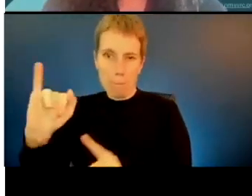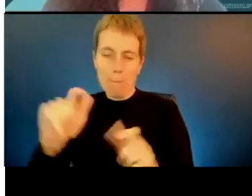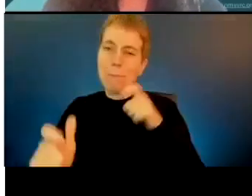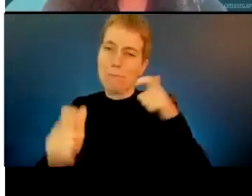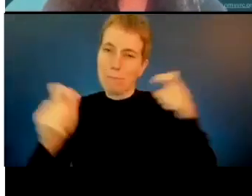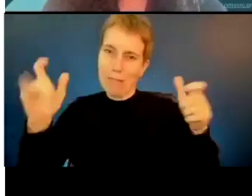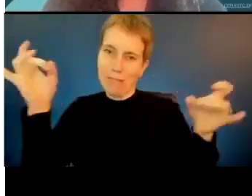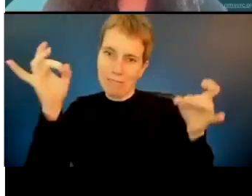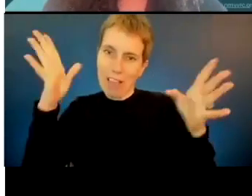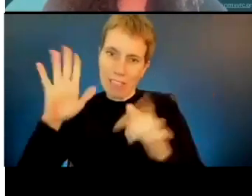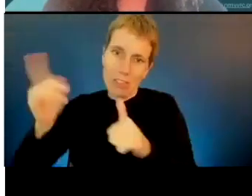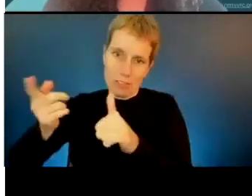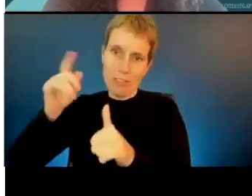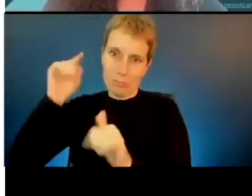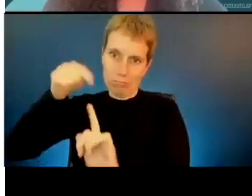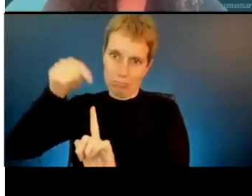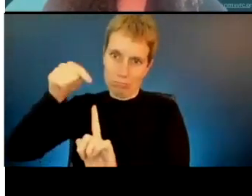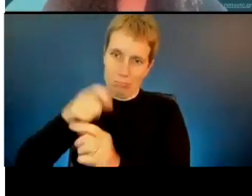Go to the next slide.